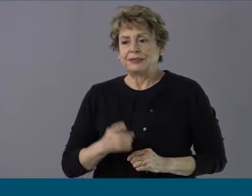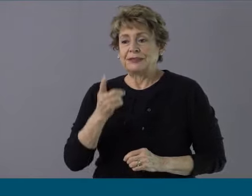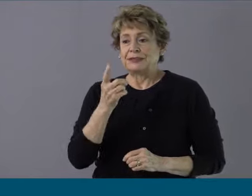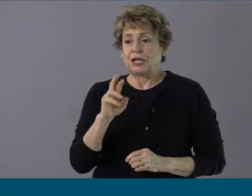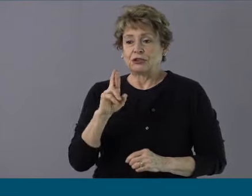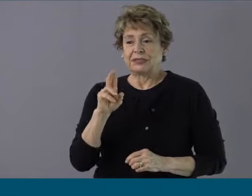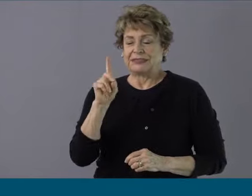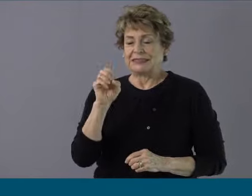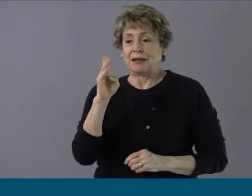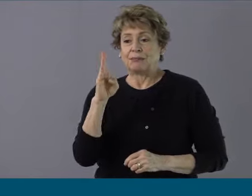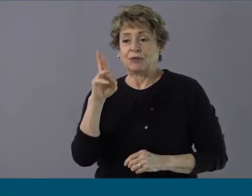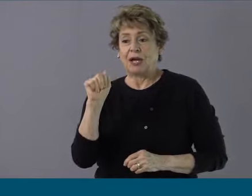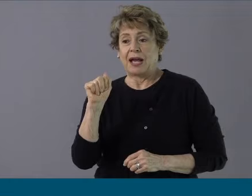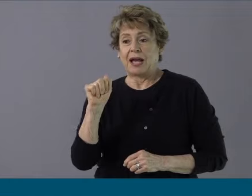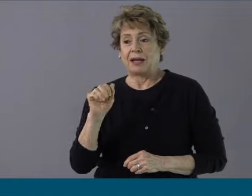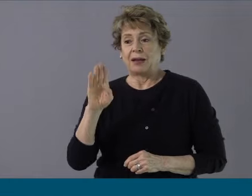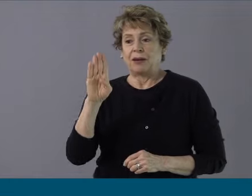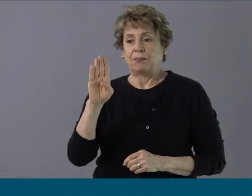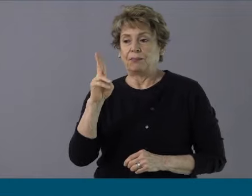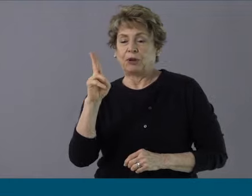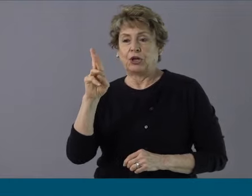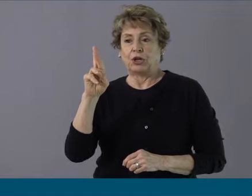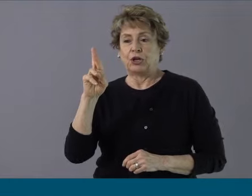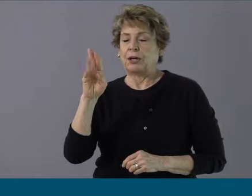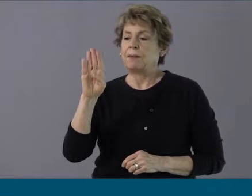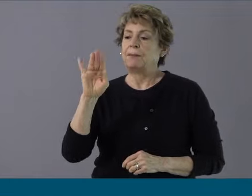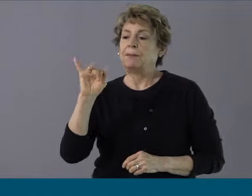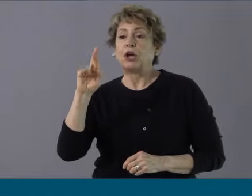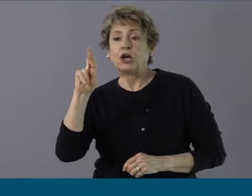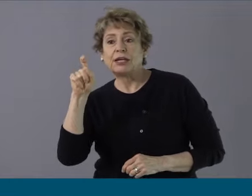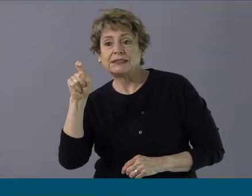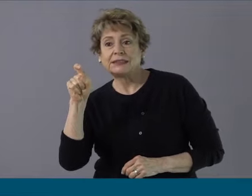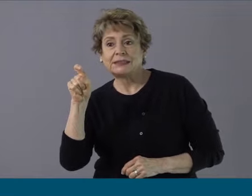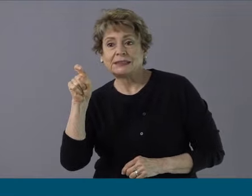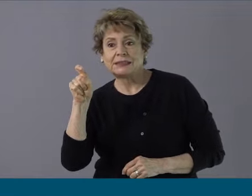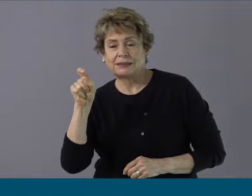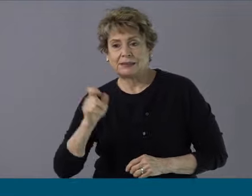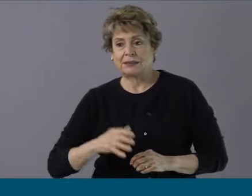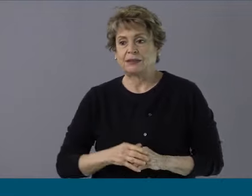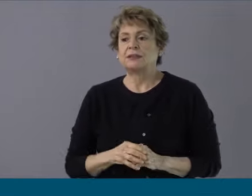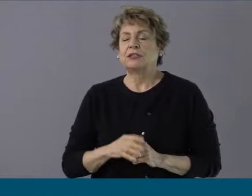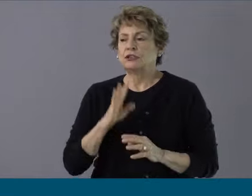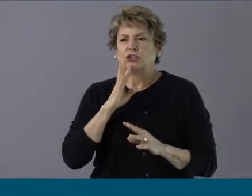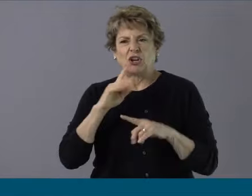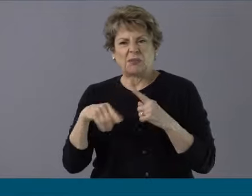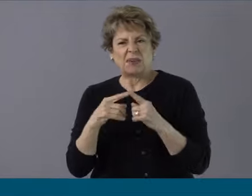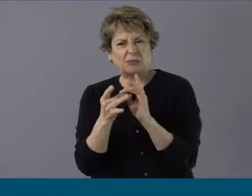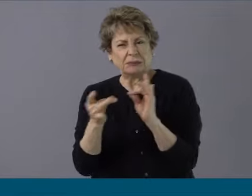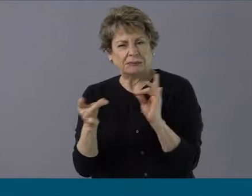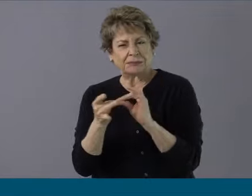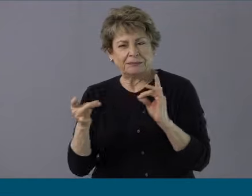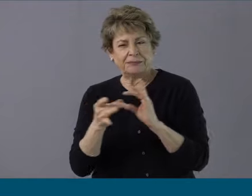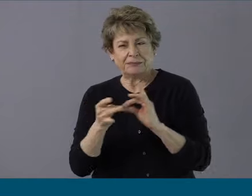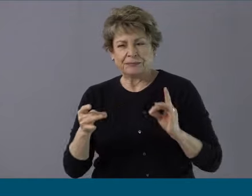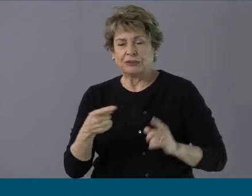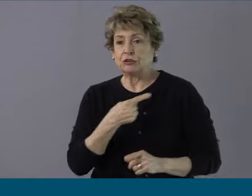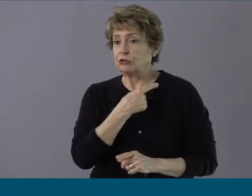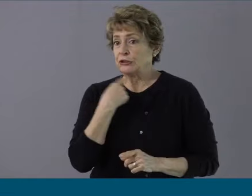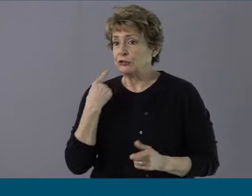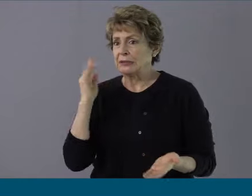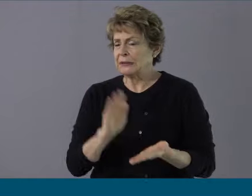talks about risk reduction, about making better decisions so that you can avoid contracting